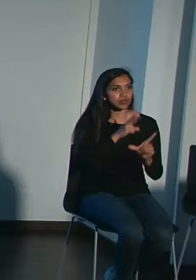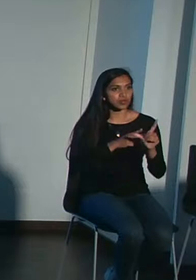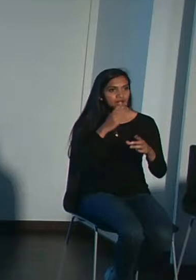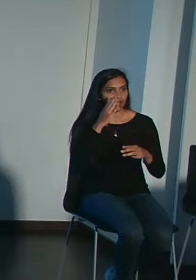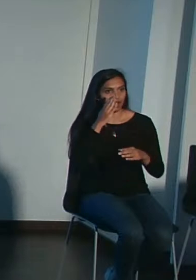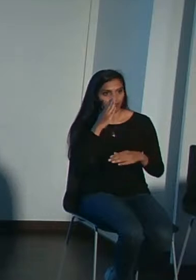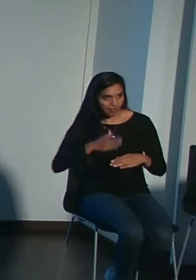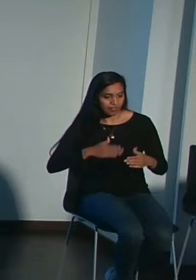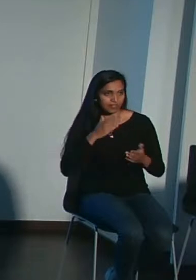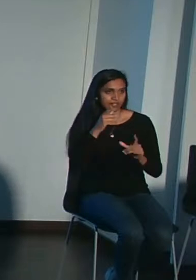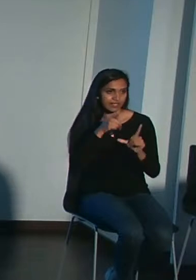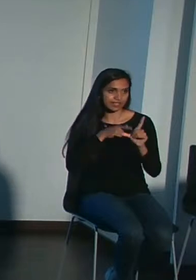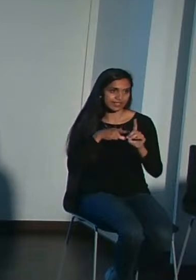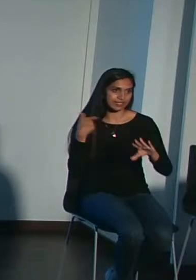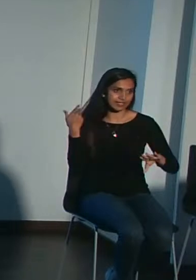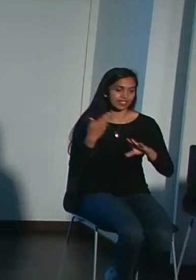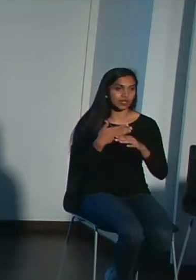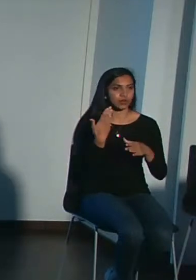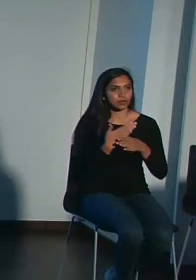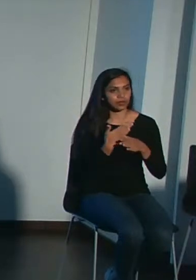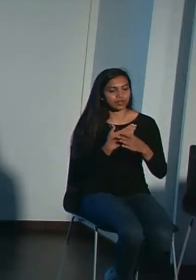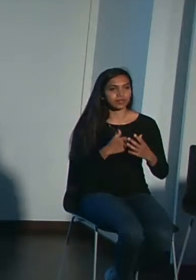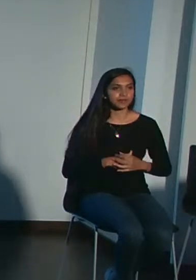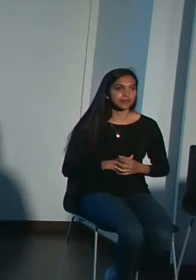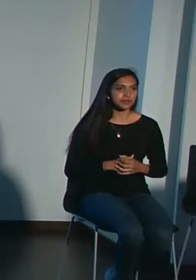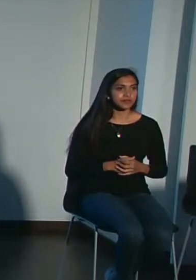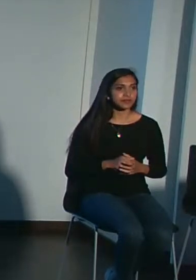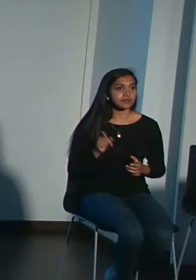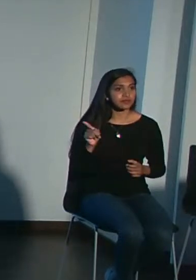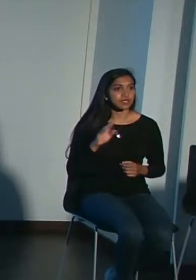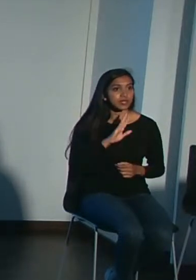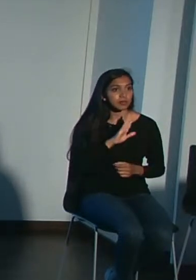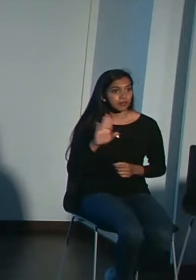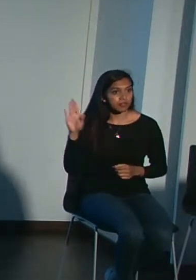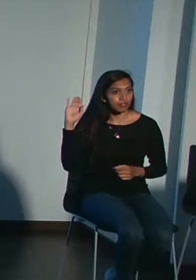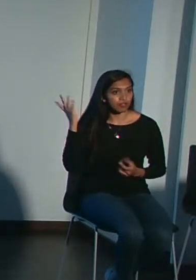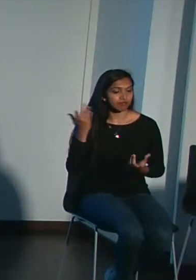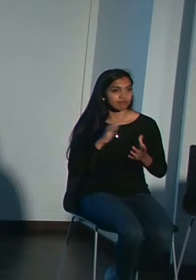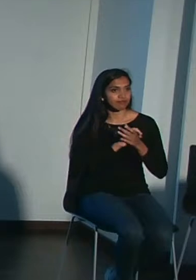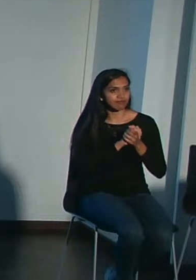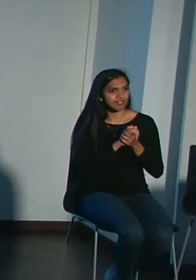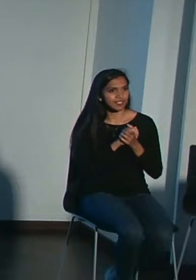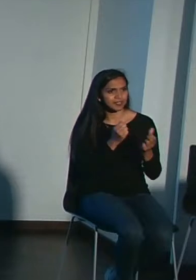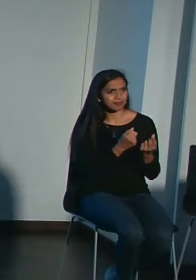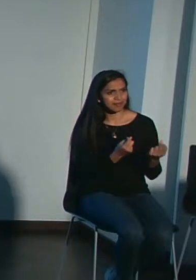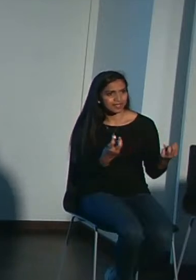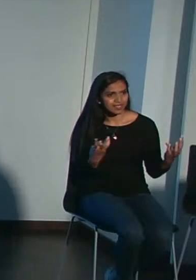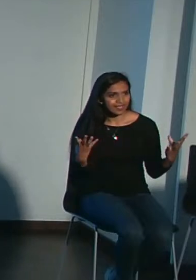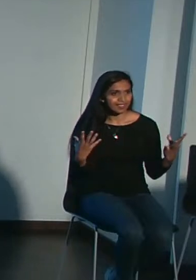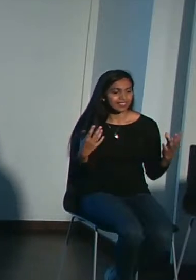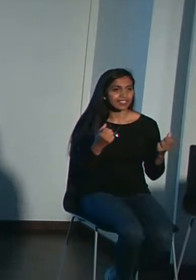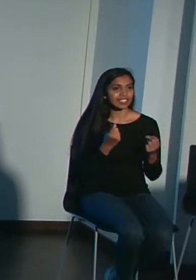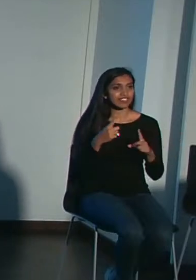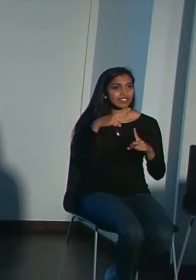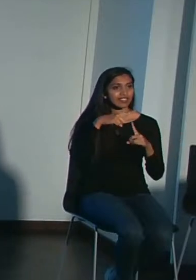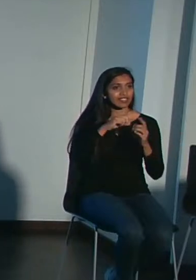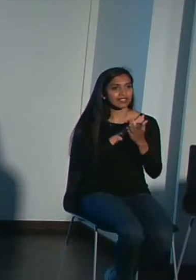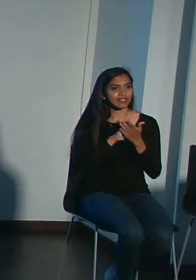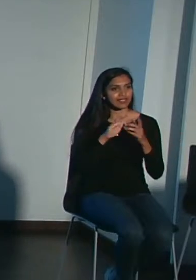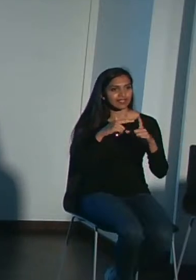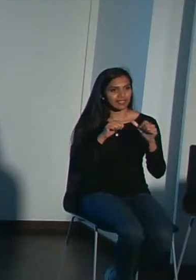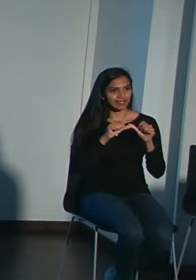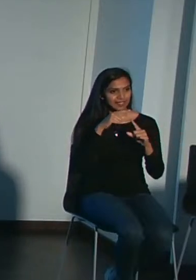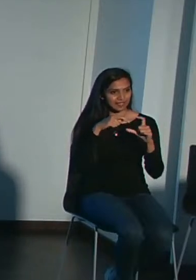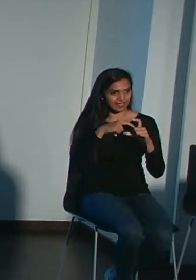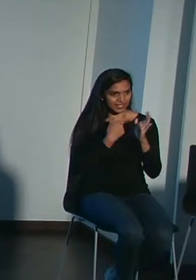I was really thinking of doing in terms of our research and informing